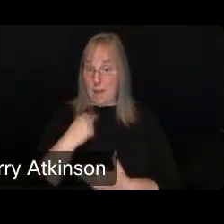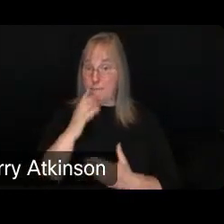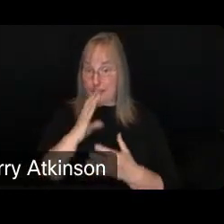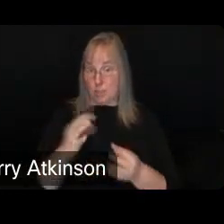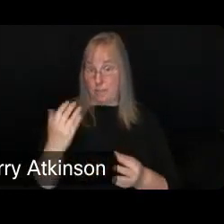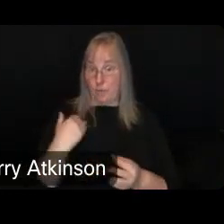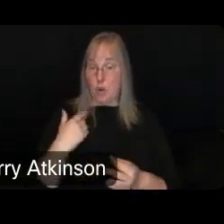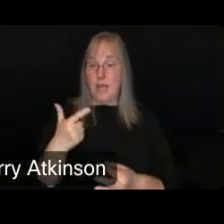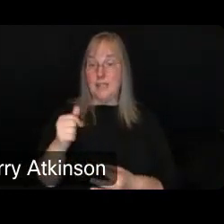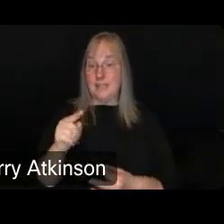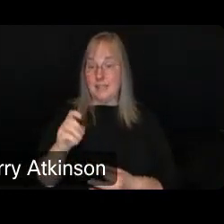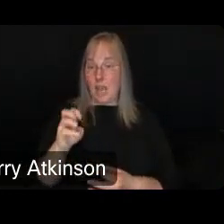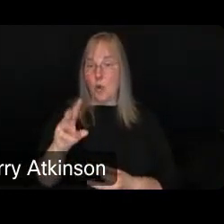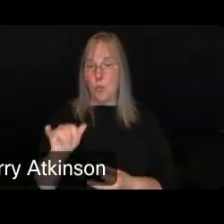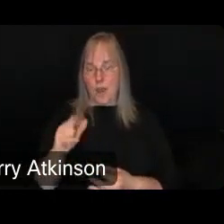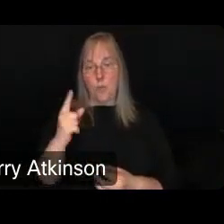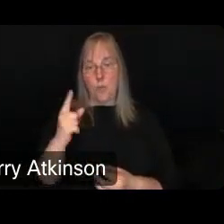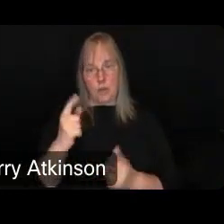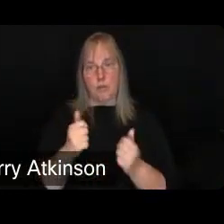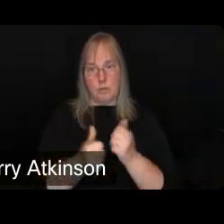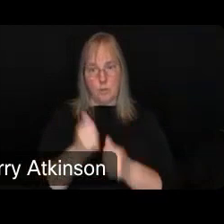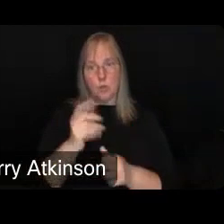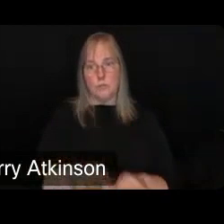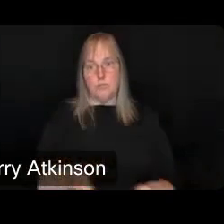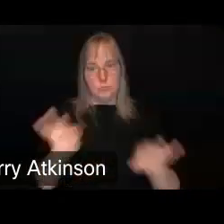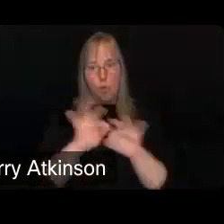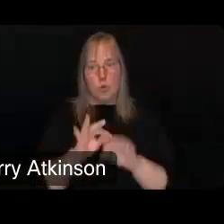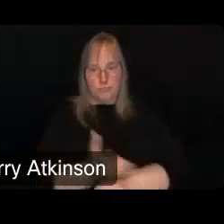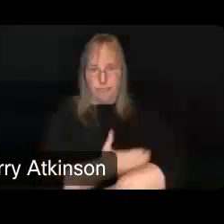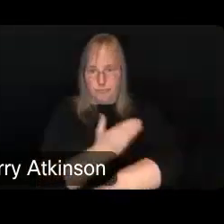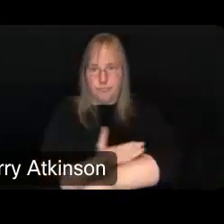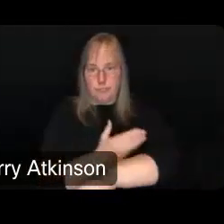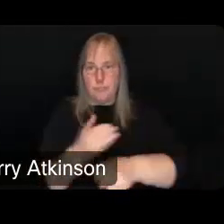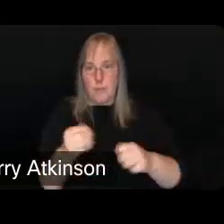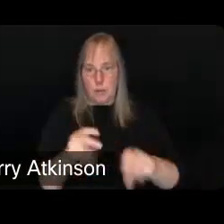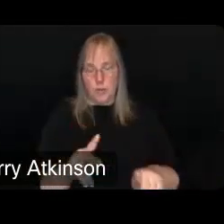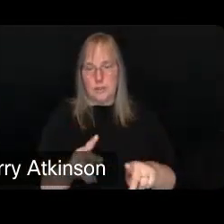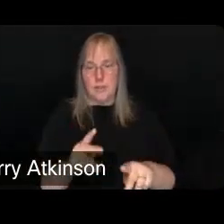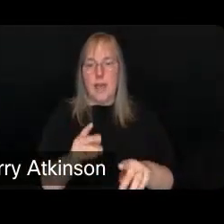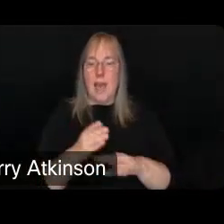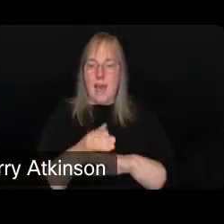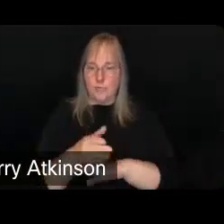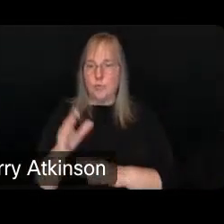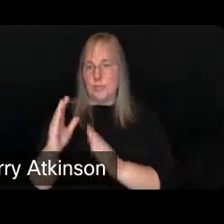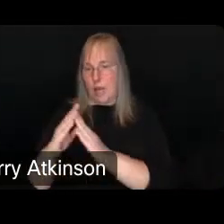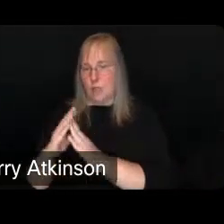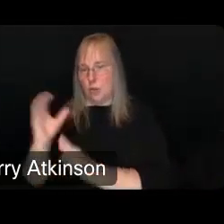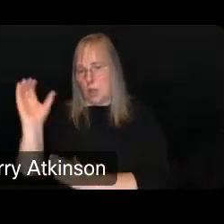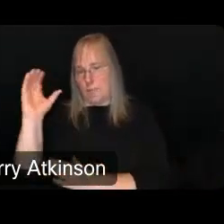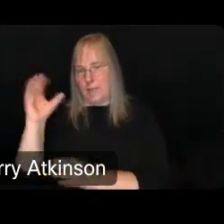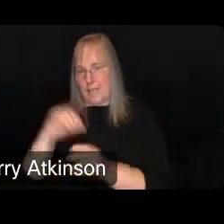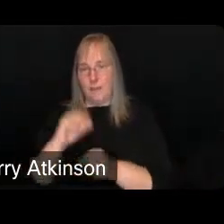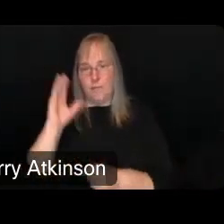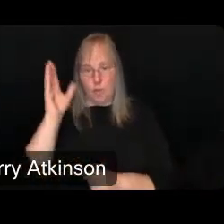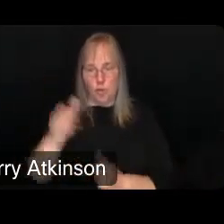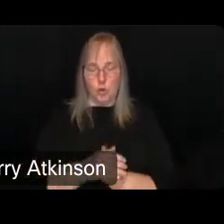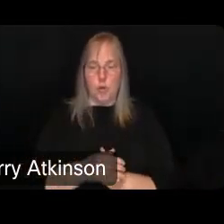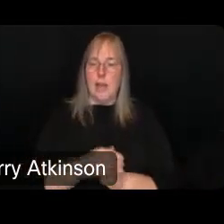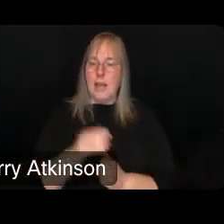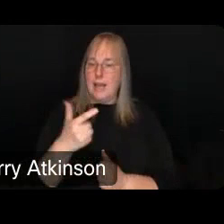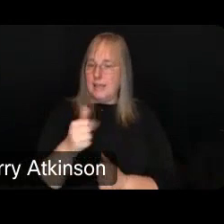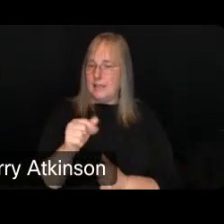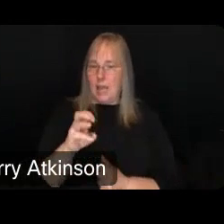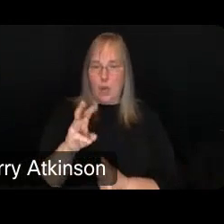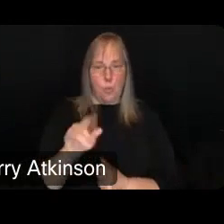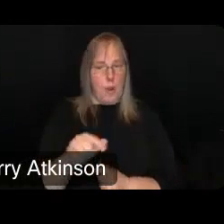most significant redevelopment opportunities after downtown Columbia in our future. And Gateway is not included